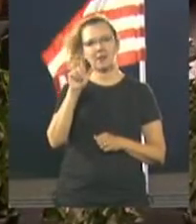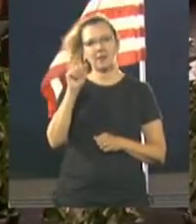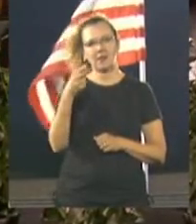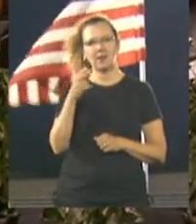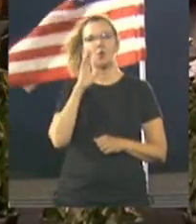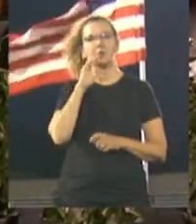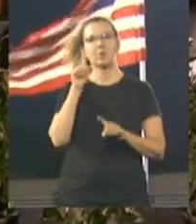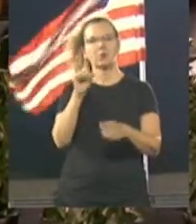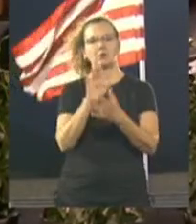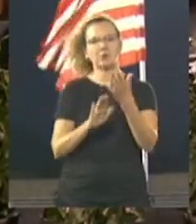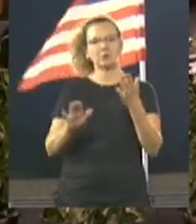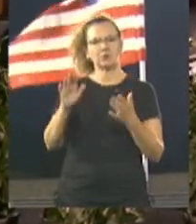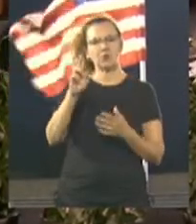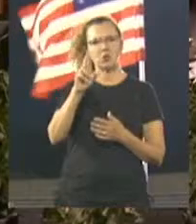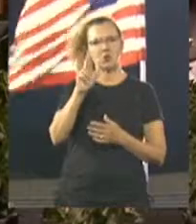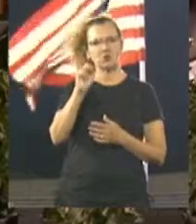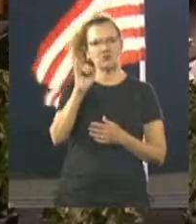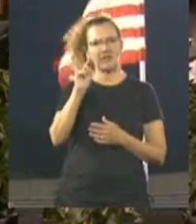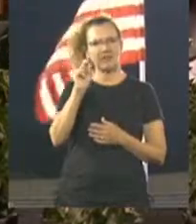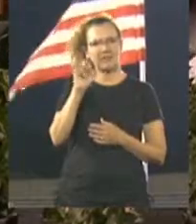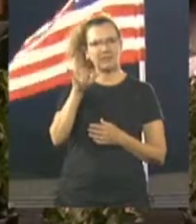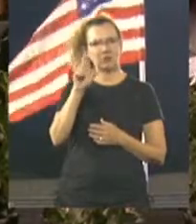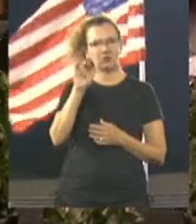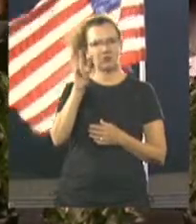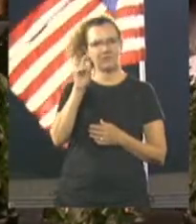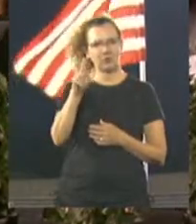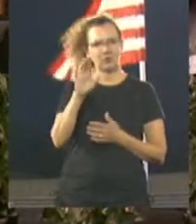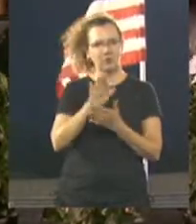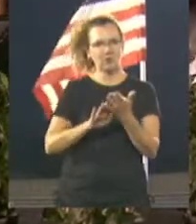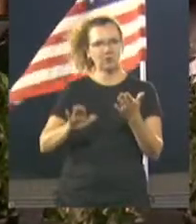attending Rainy River College.